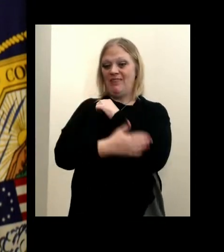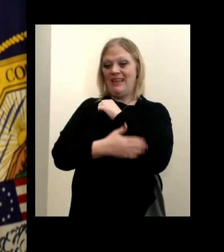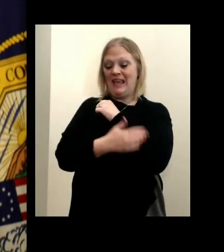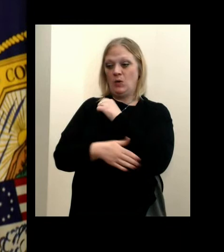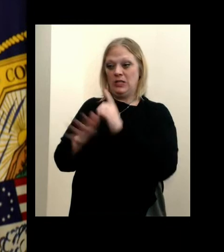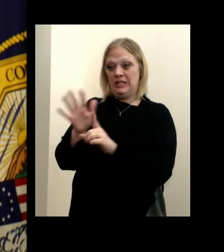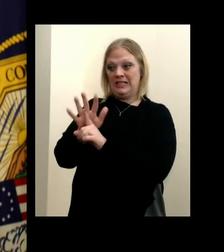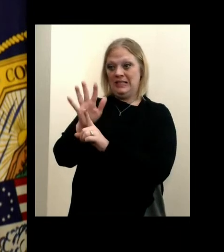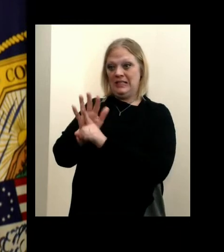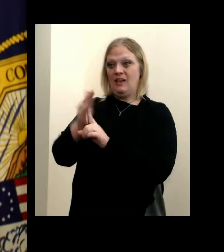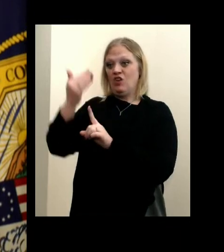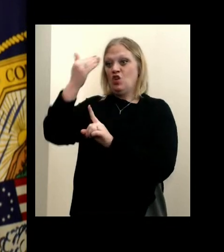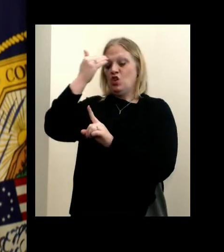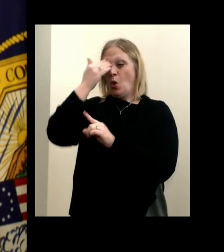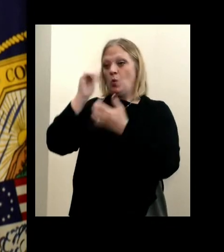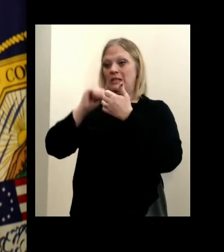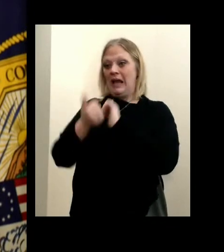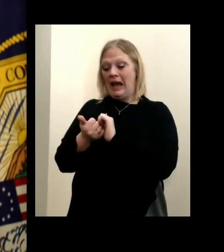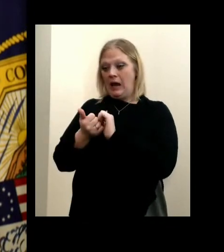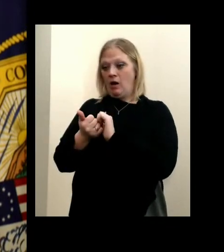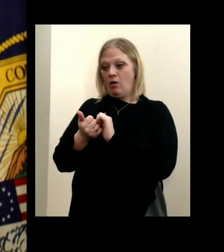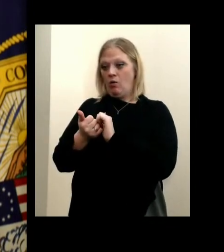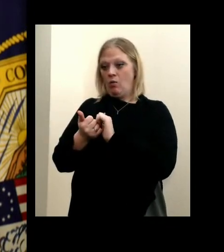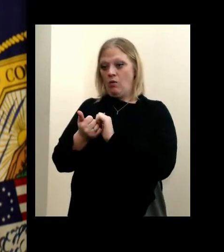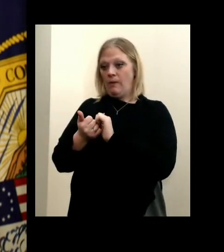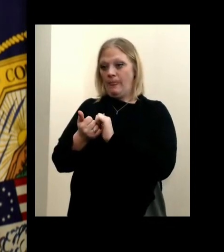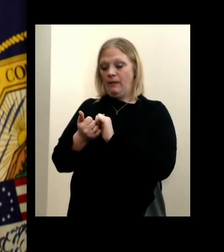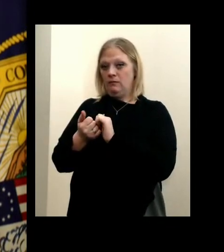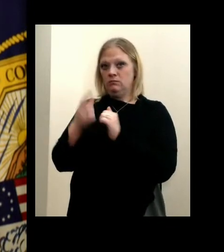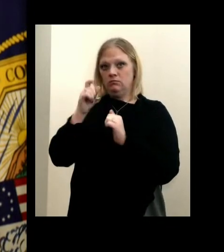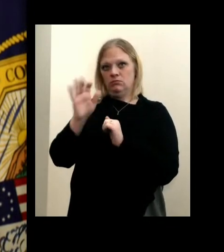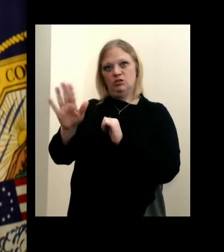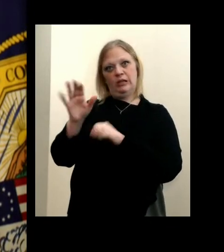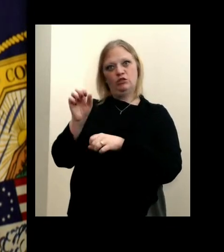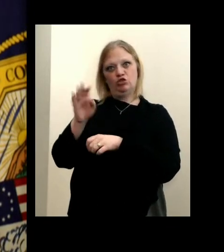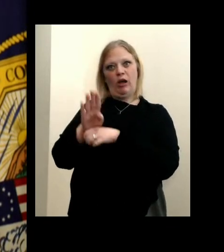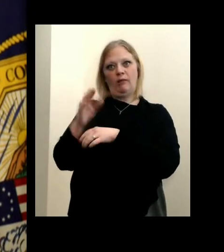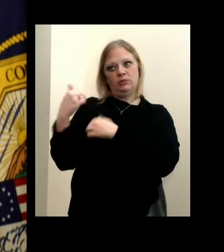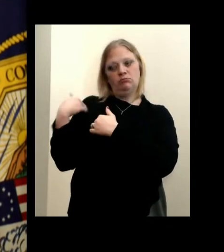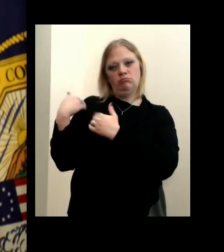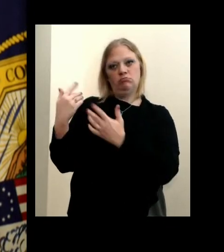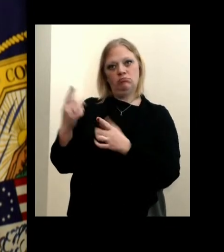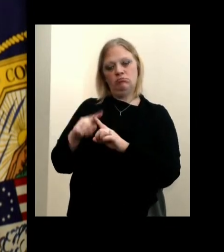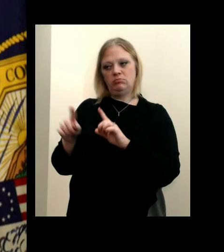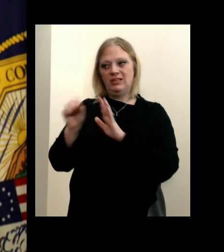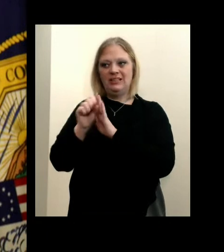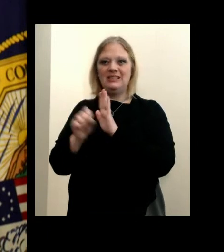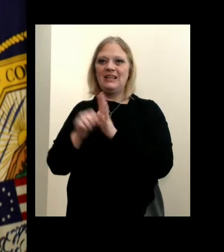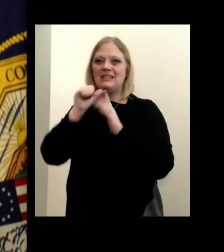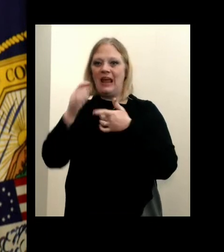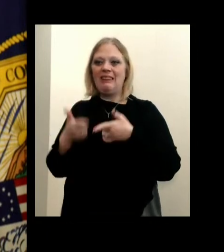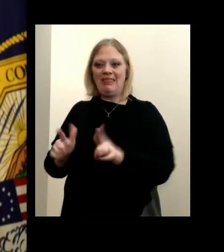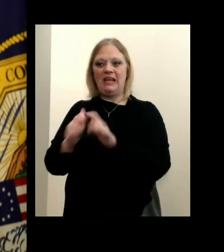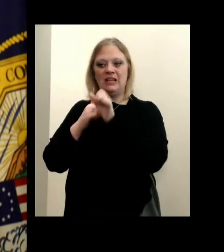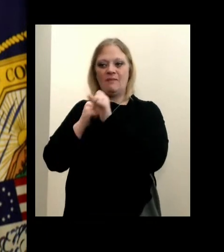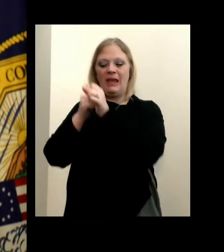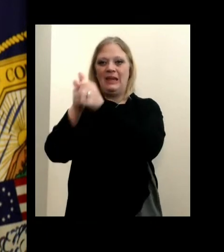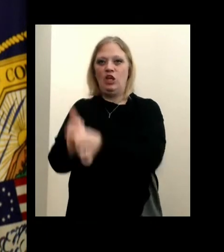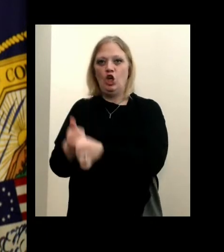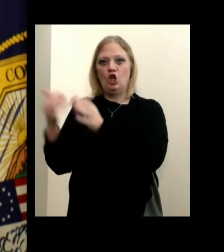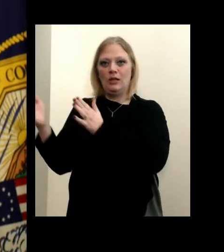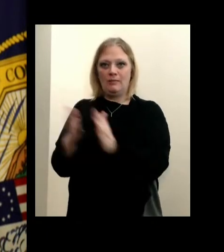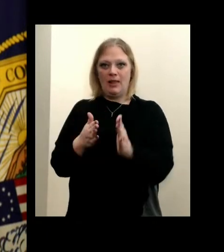how to do mass vaccination. This is its job, yet the state really isn't letting them adhere to those plans and has